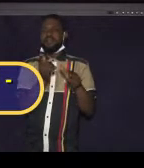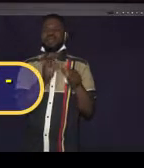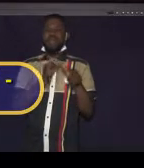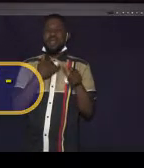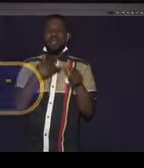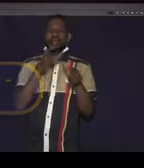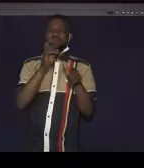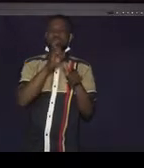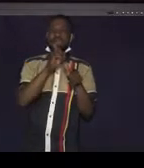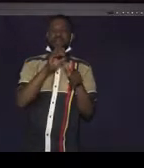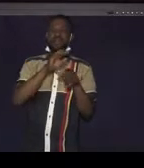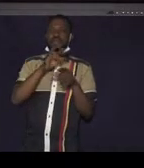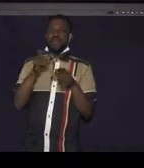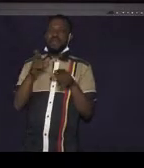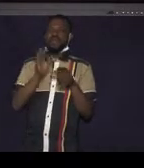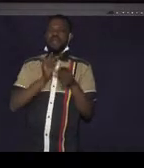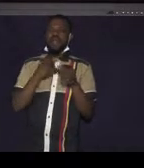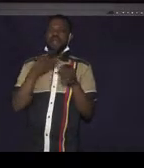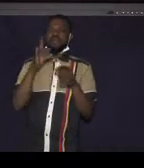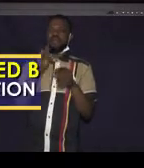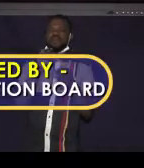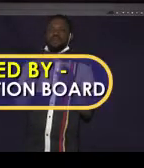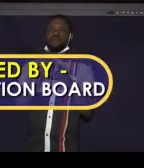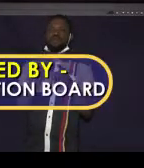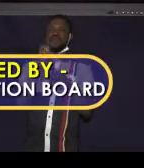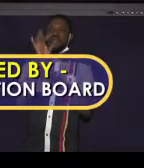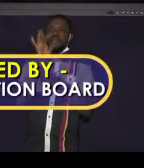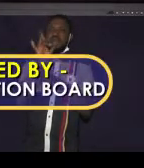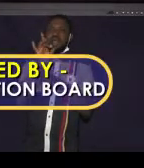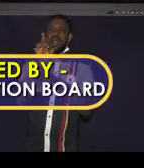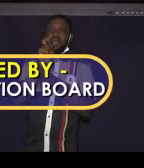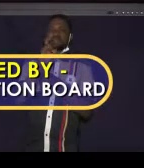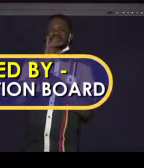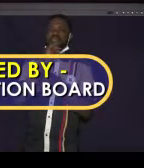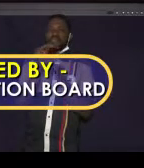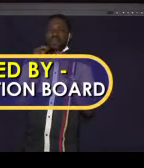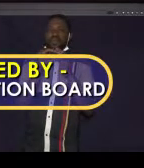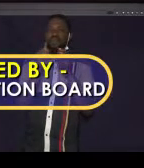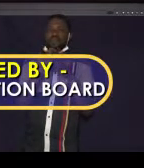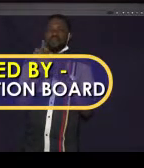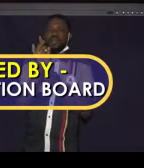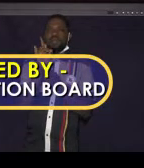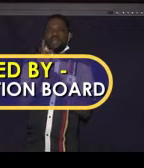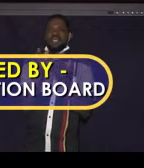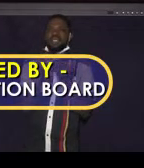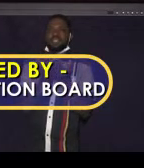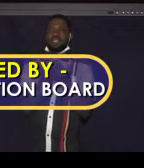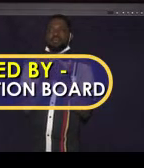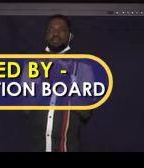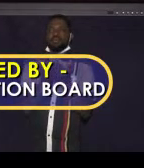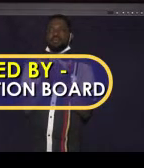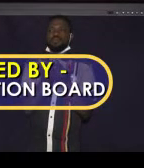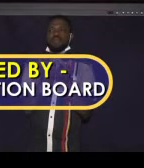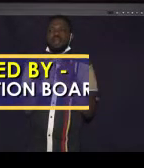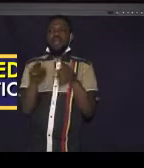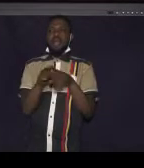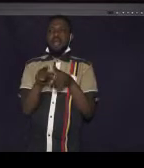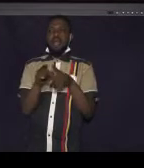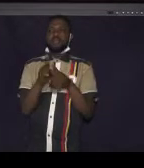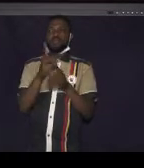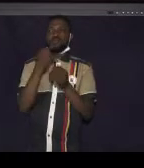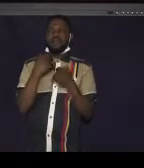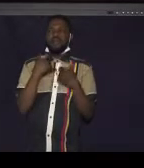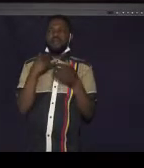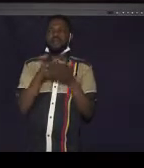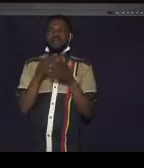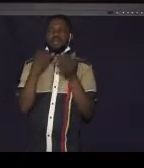On the right, I have 8. And so x is equal to 8. Simple as you have